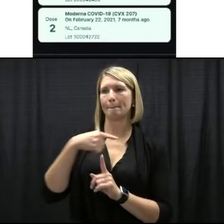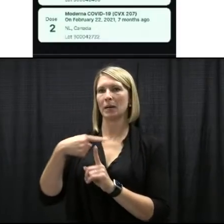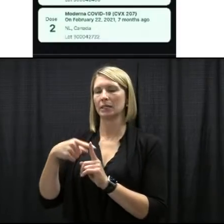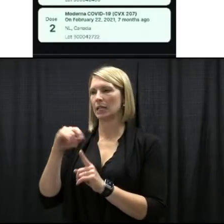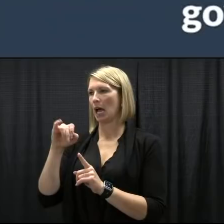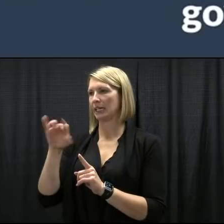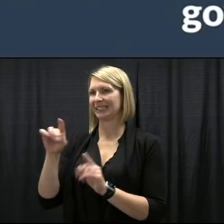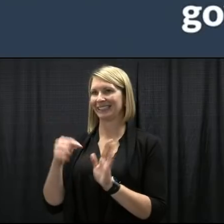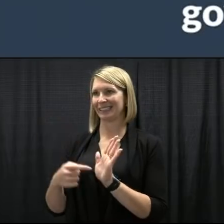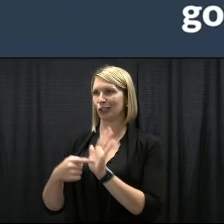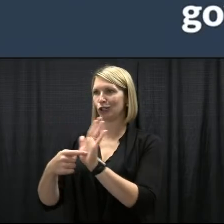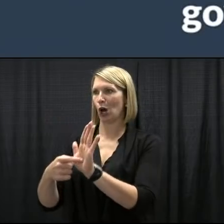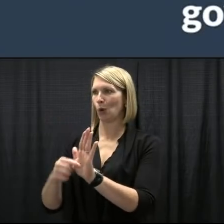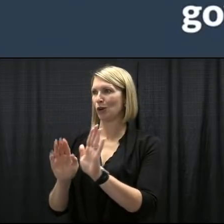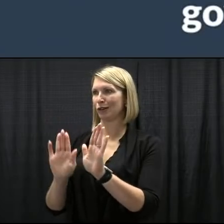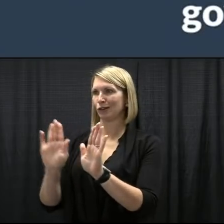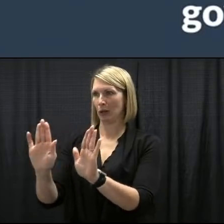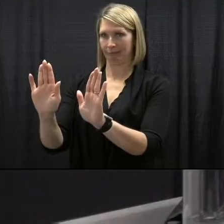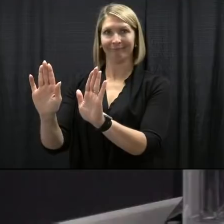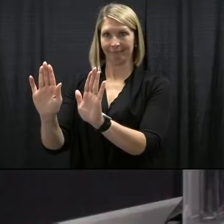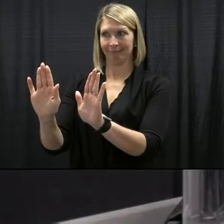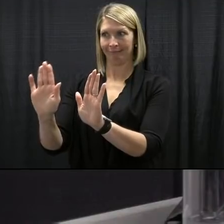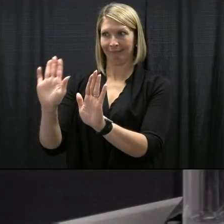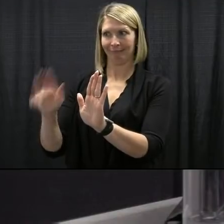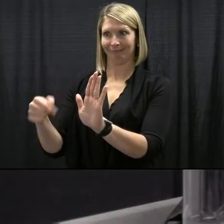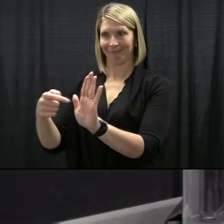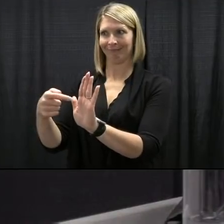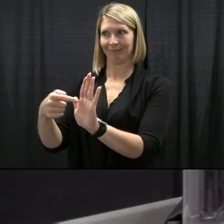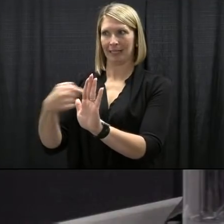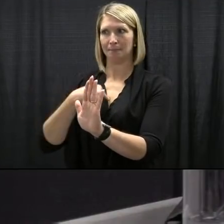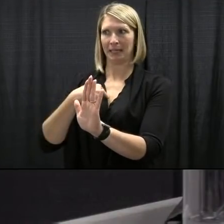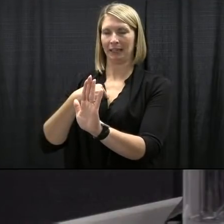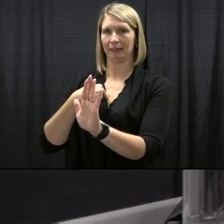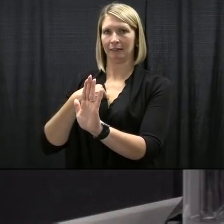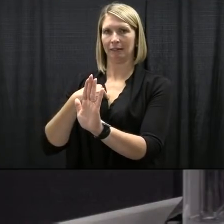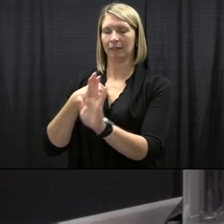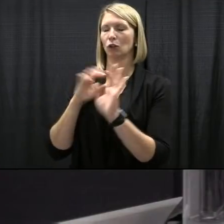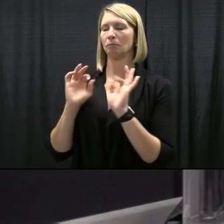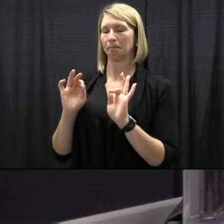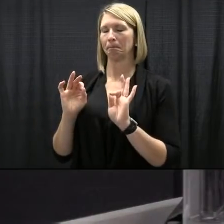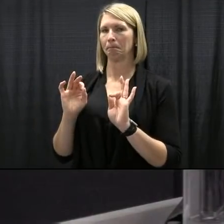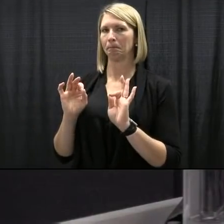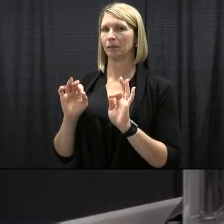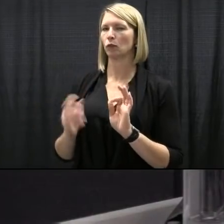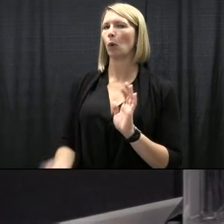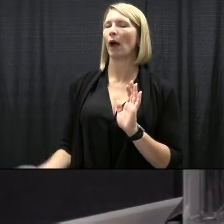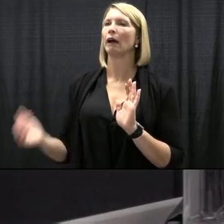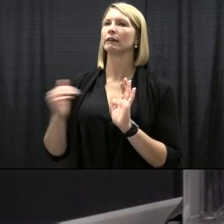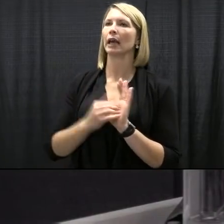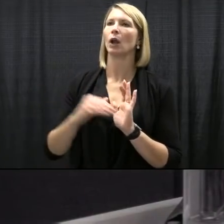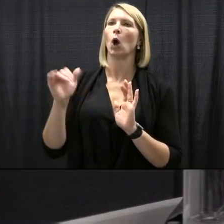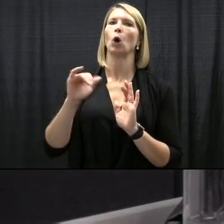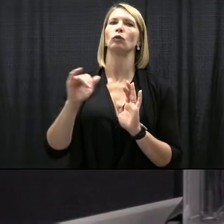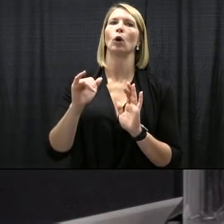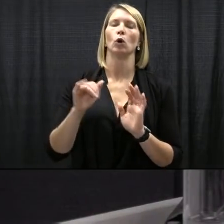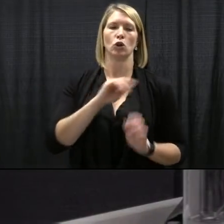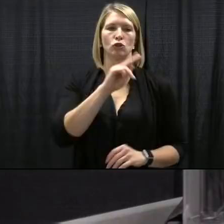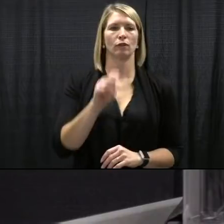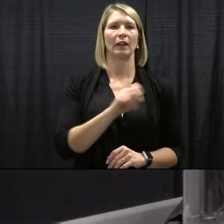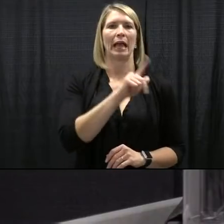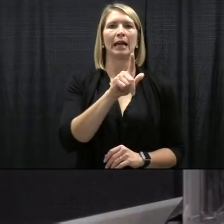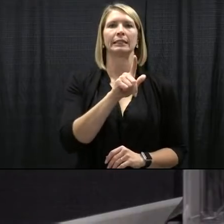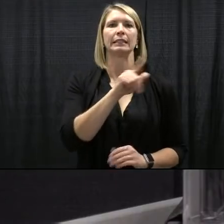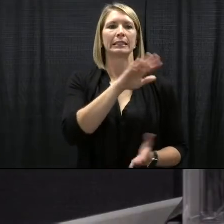So that's essentially what we're going to show you today, and we've been working very closely with the Newfoundland Centre for Health Information